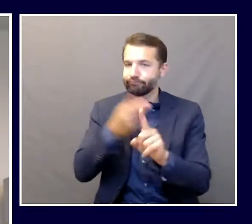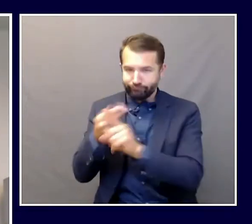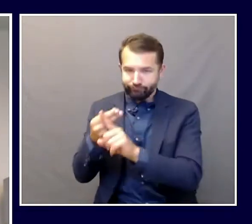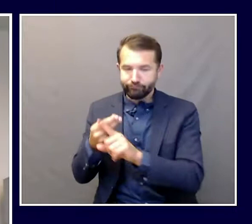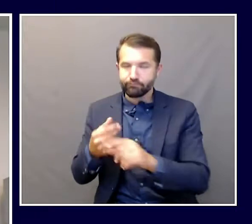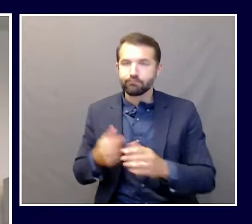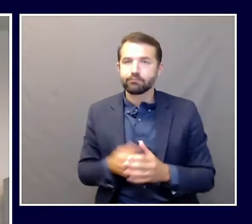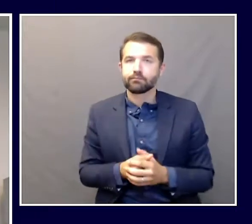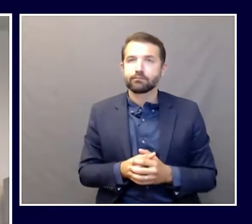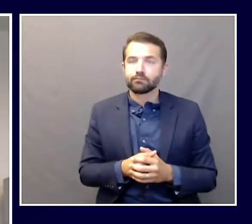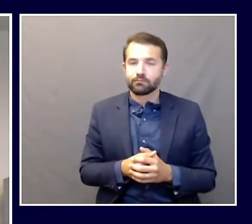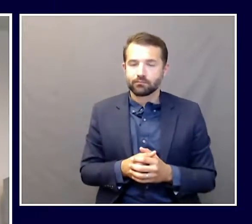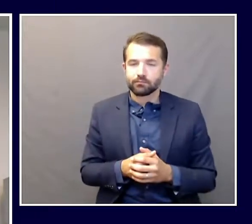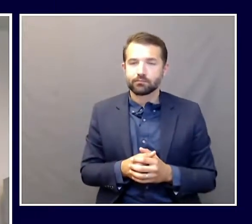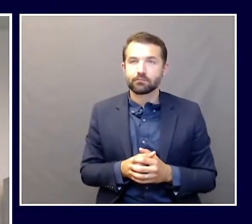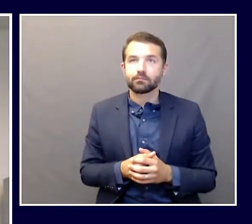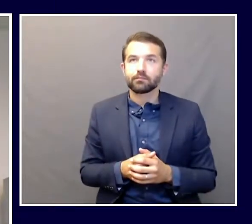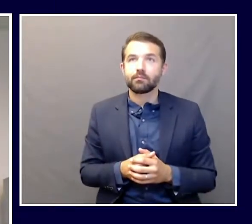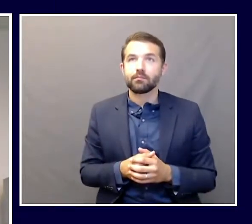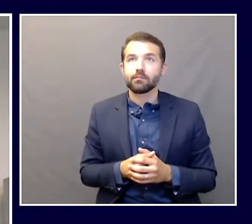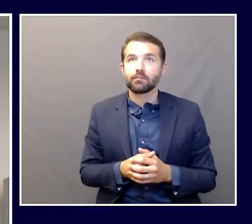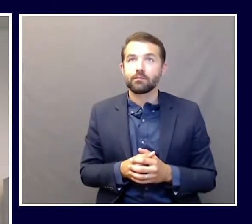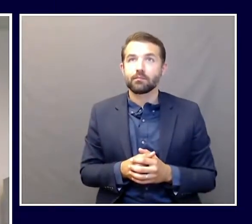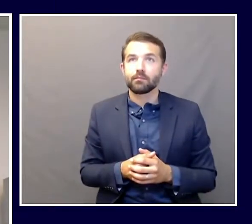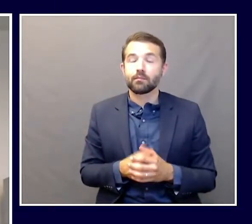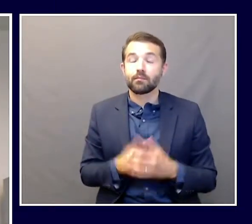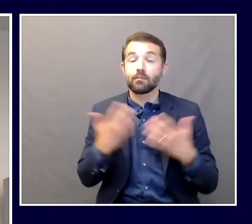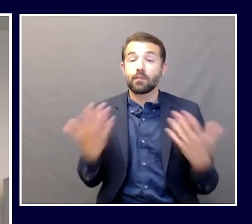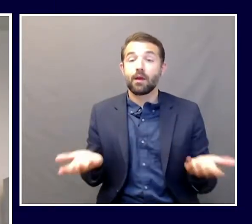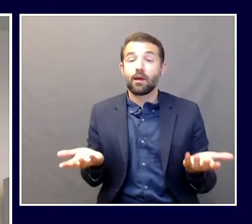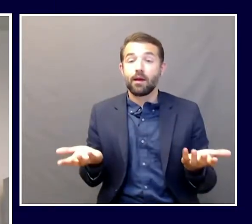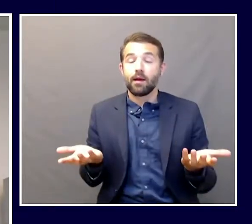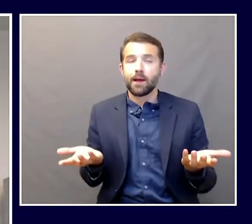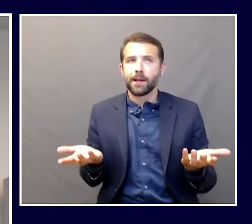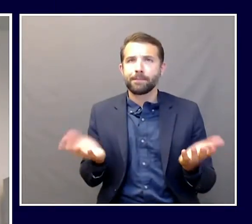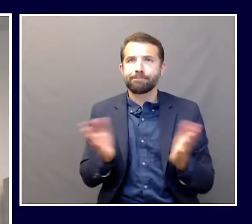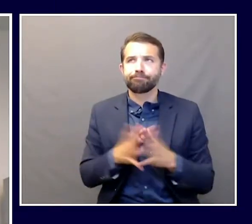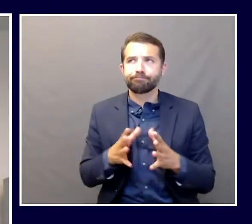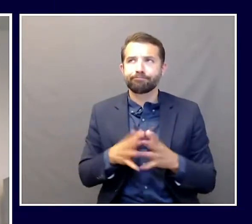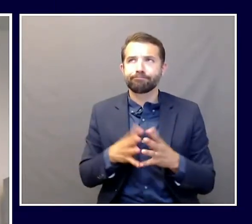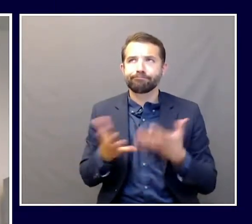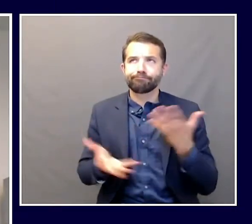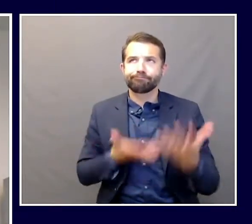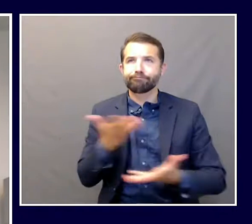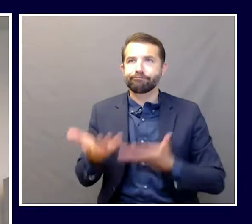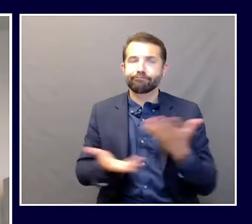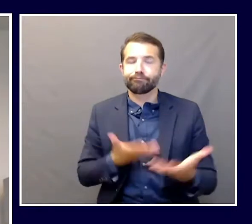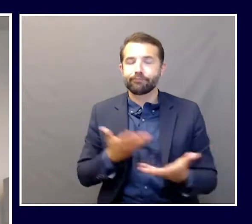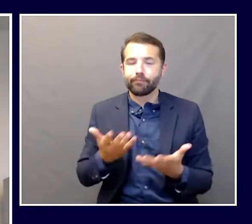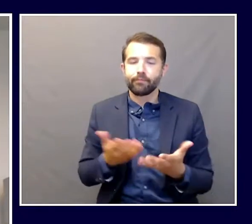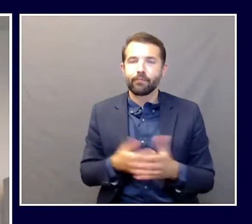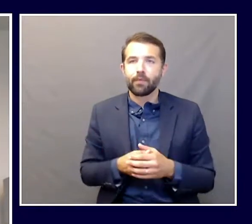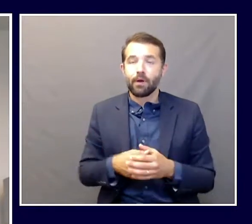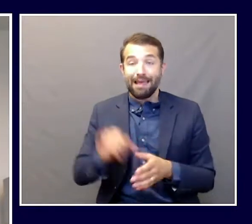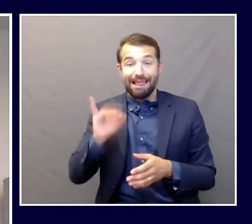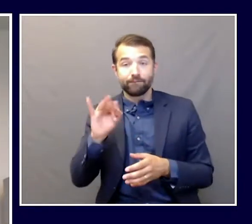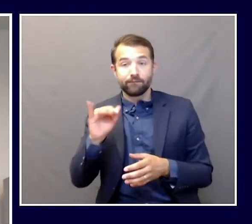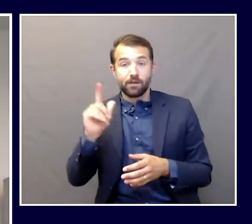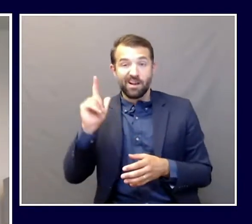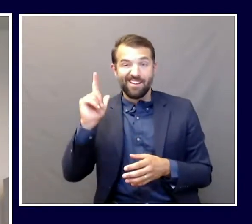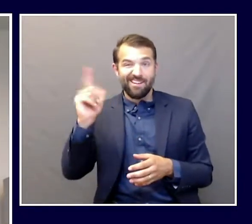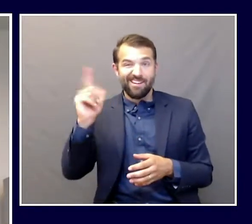their final dose of the vaccine. If that ends up being around where the state's total population